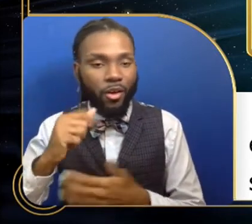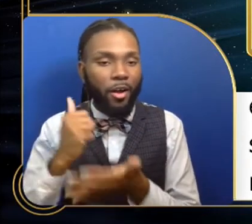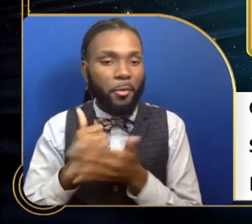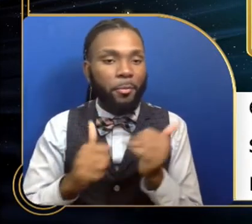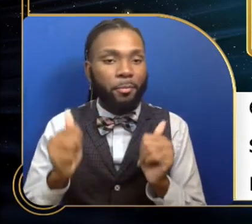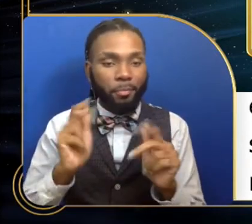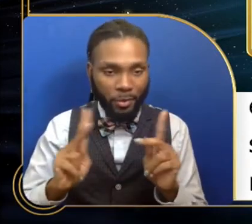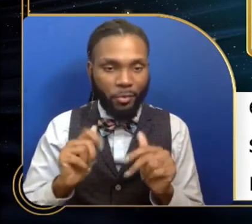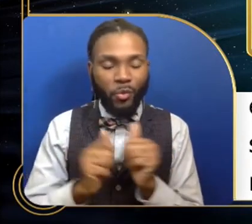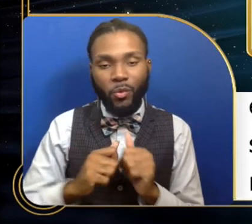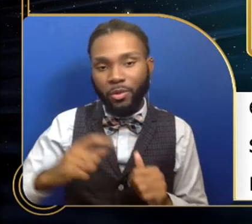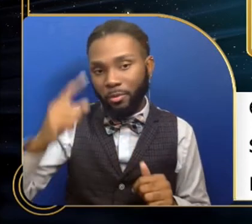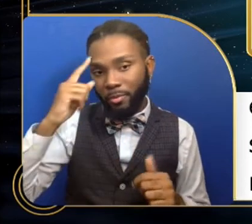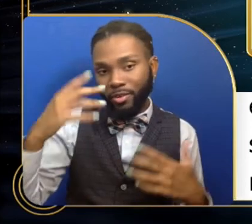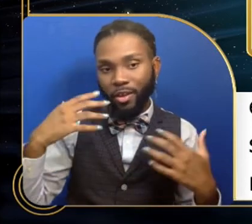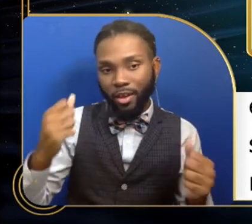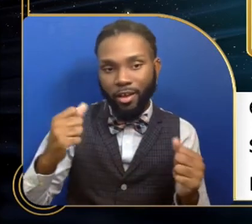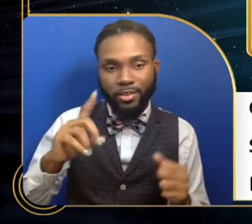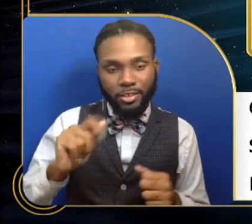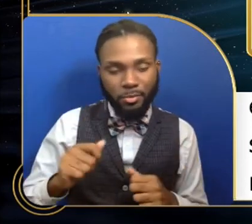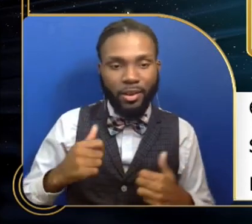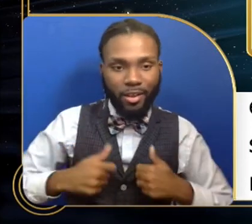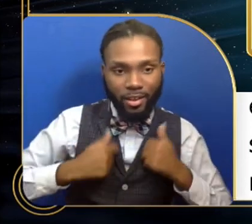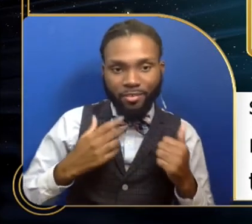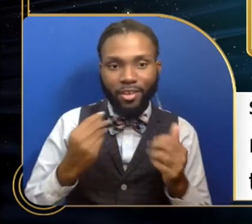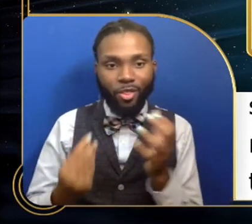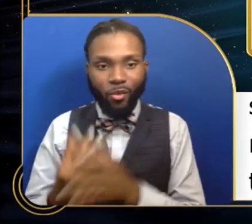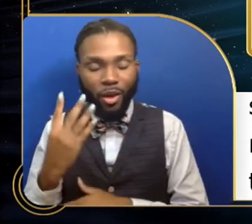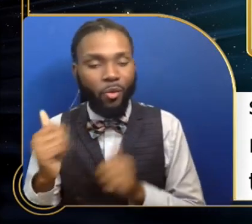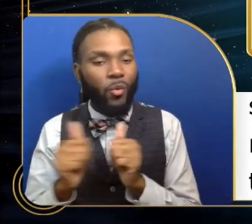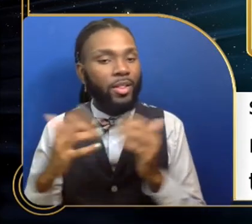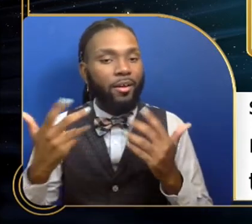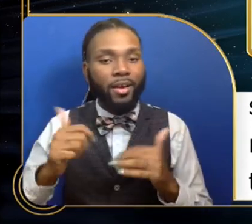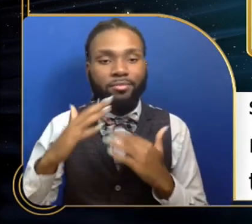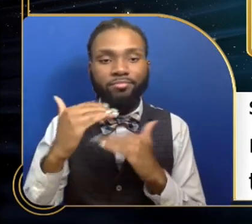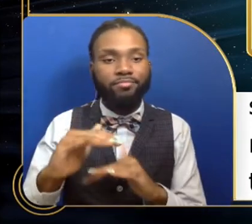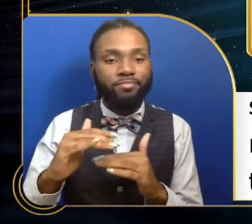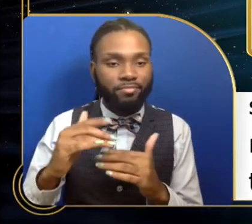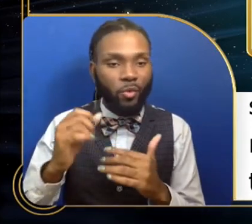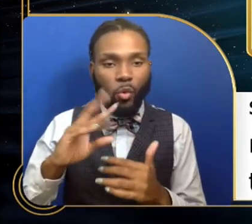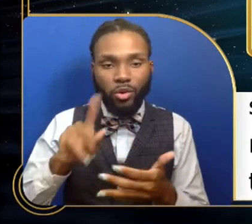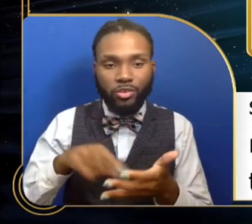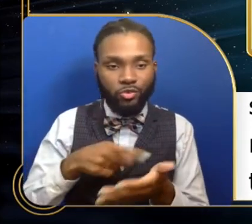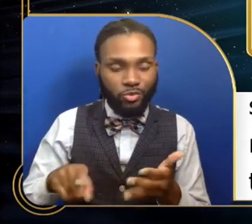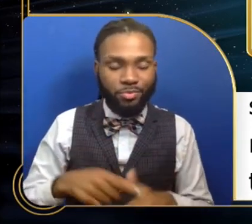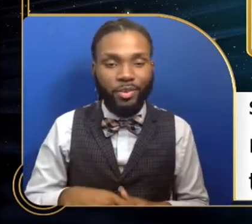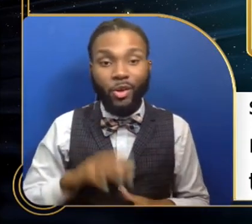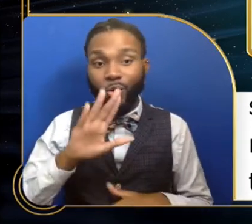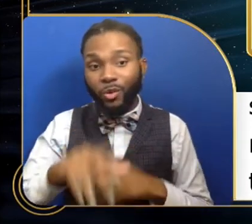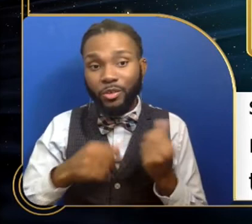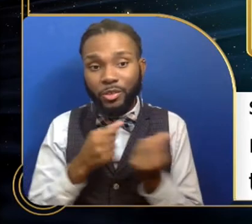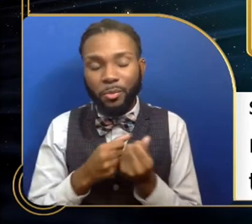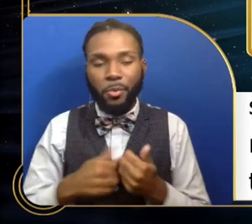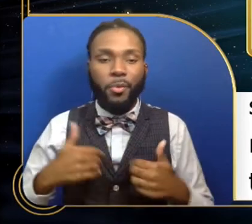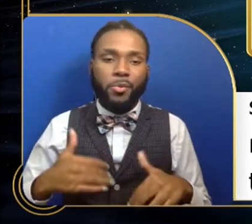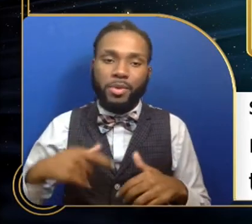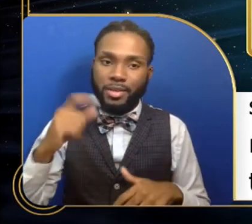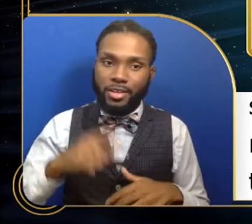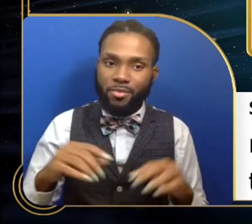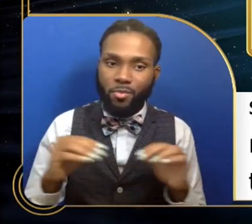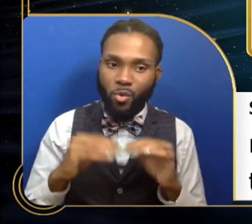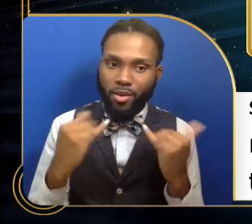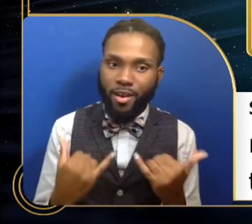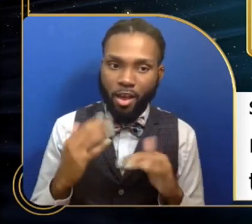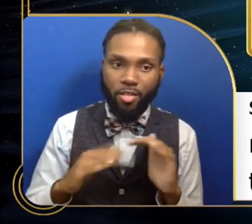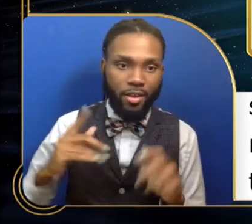and thrive without the limitations of discrimination. Your support is needed more now than ever as